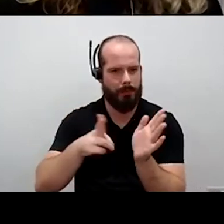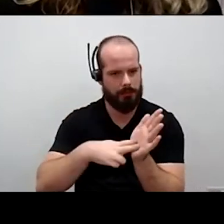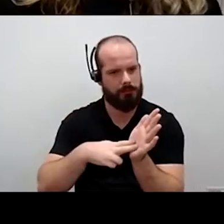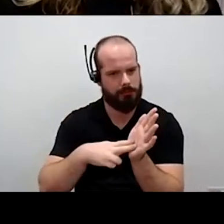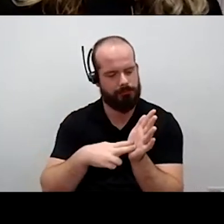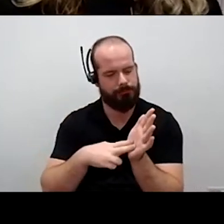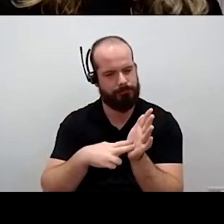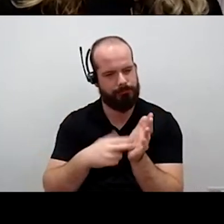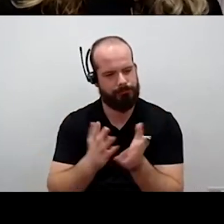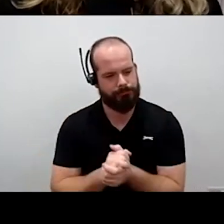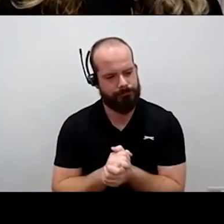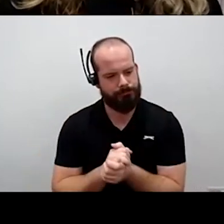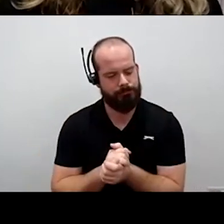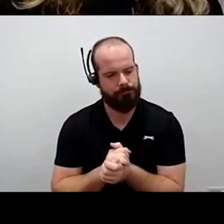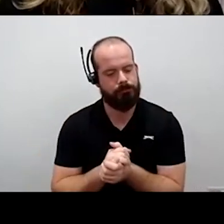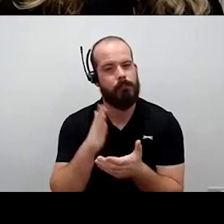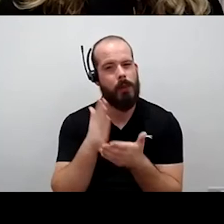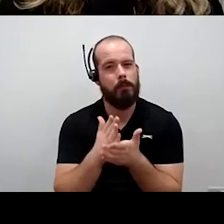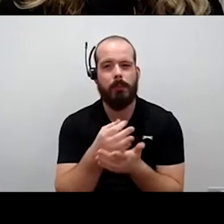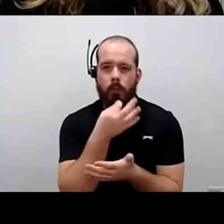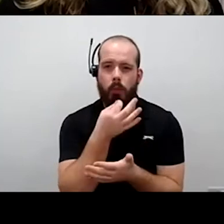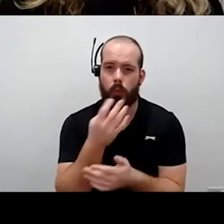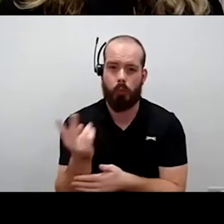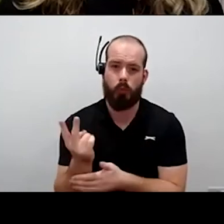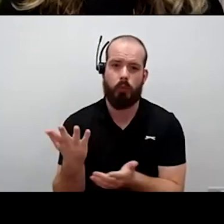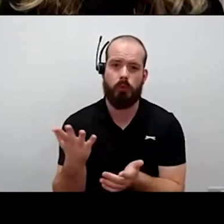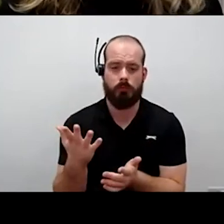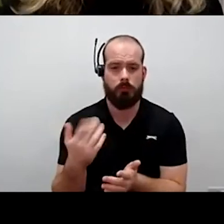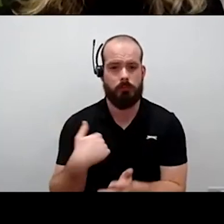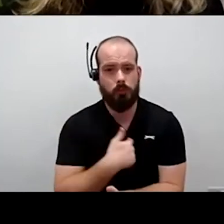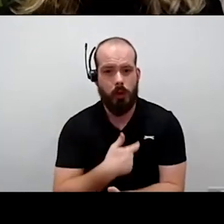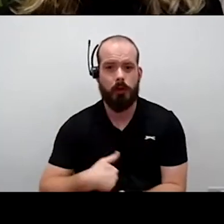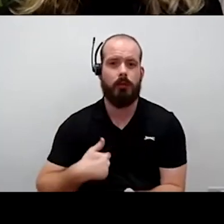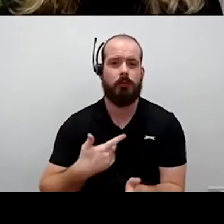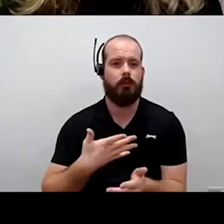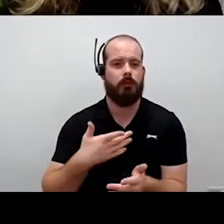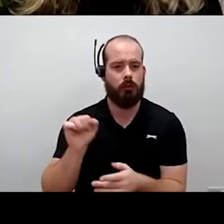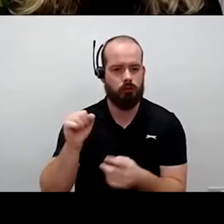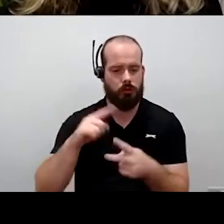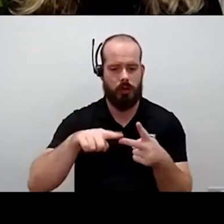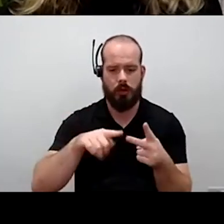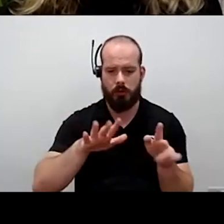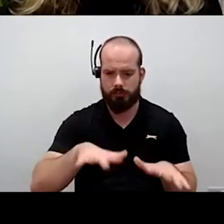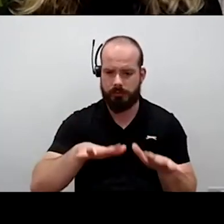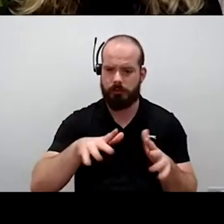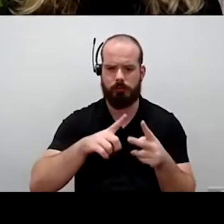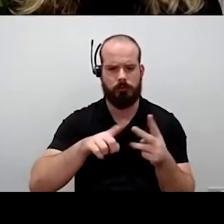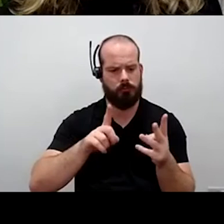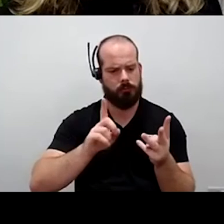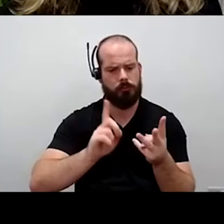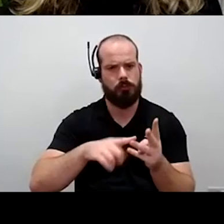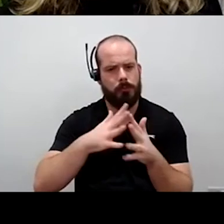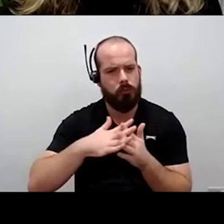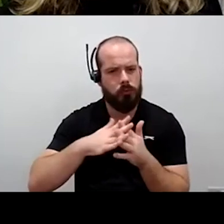it's very little, right? It's if you look at big countries, China, Russia, US, UK, France, it is